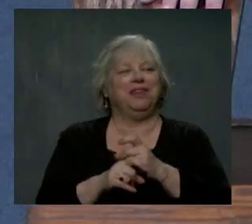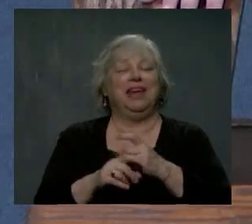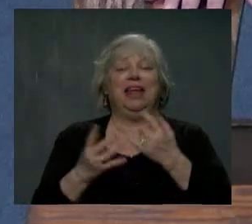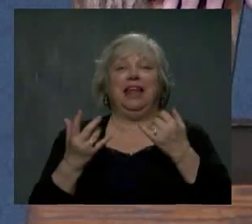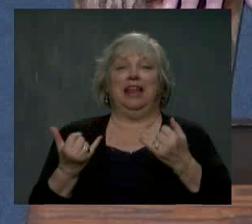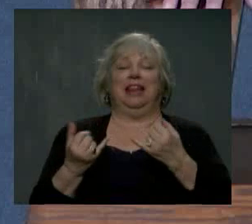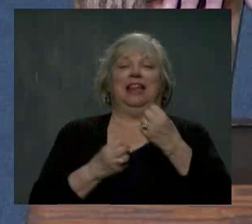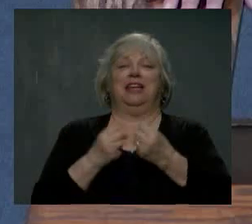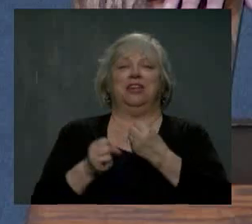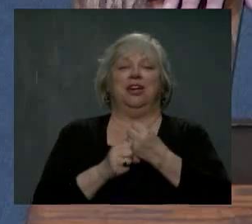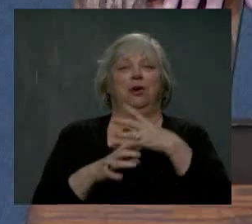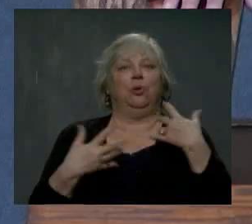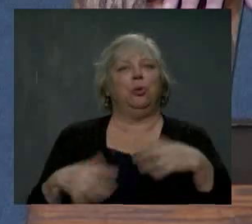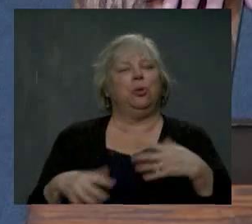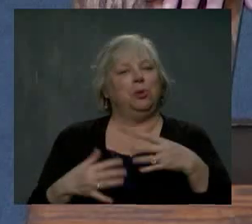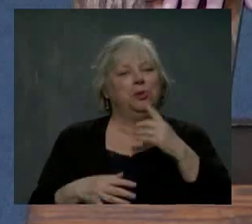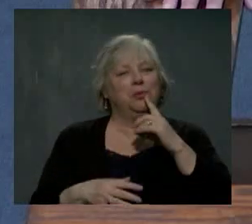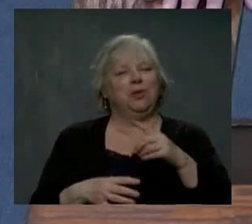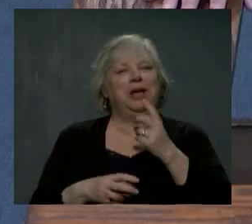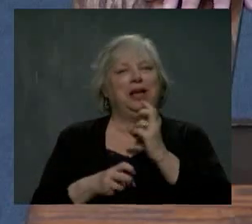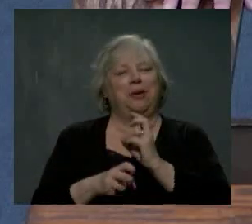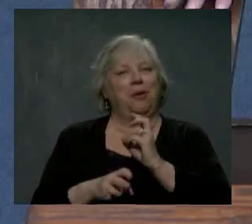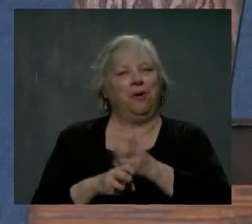This year was really hard